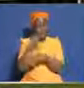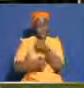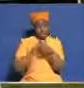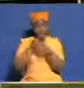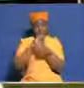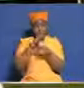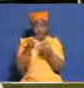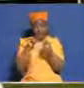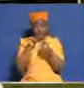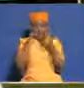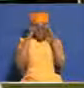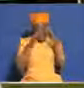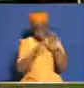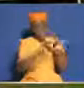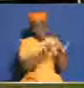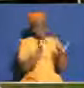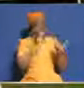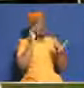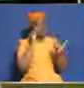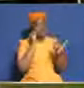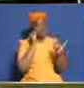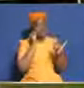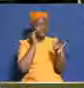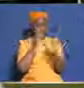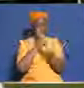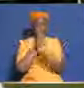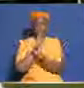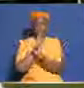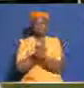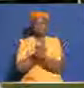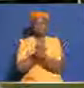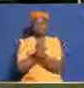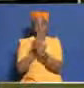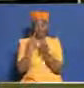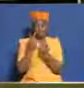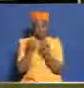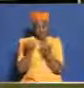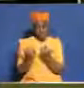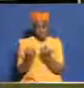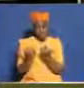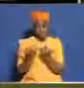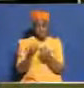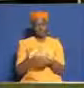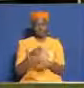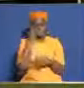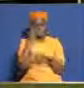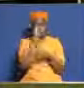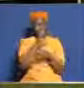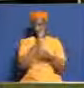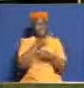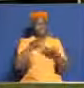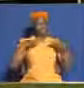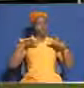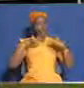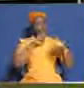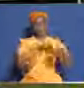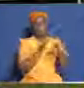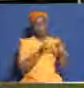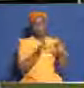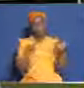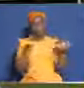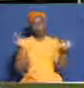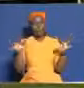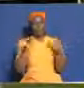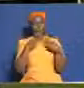learners were home, that is what the result we are seeing them now this year. I think that period was too long. They stayed at home for so